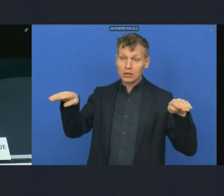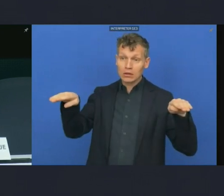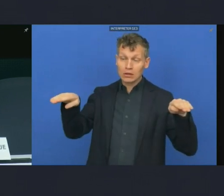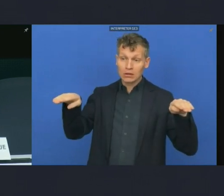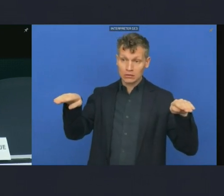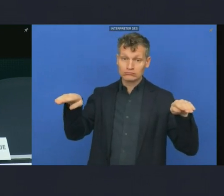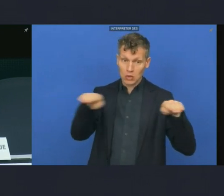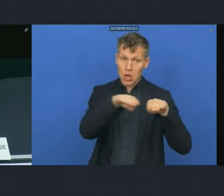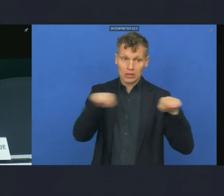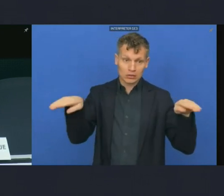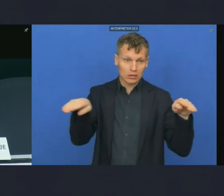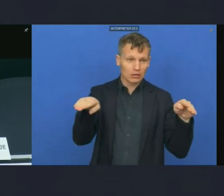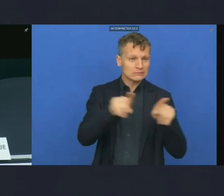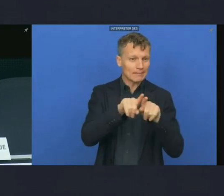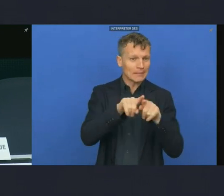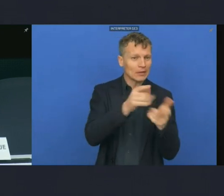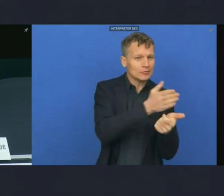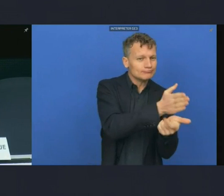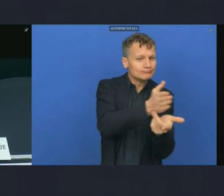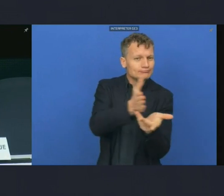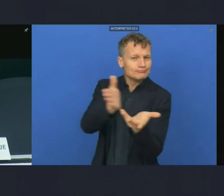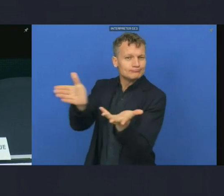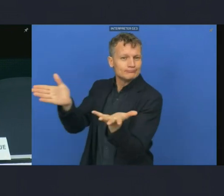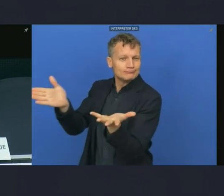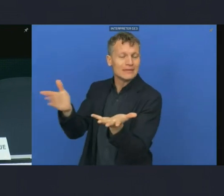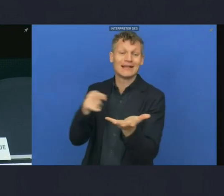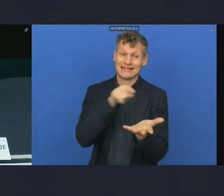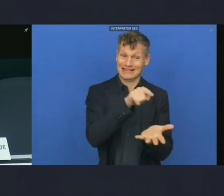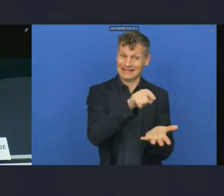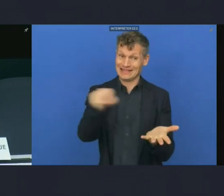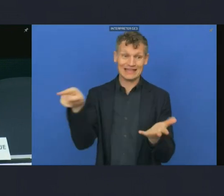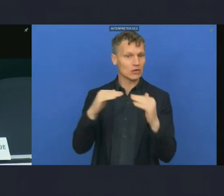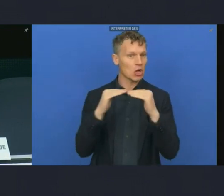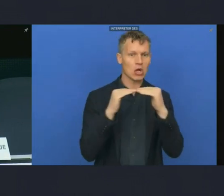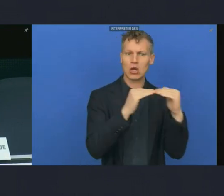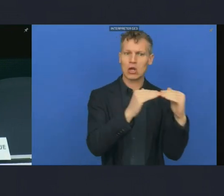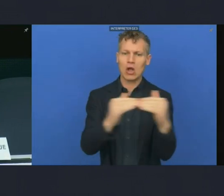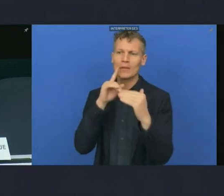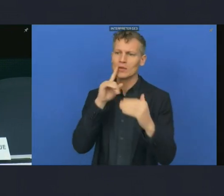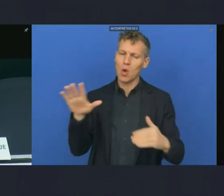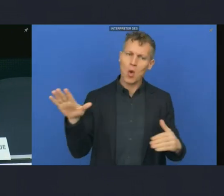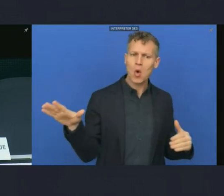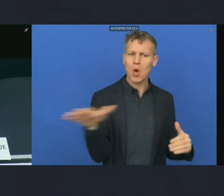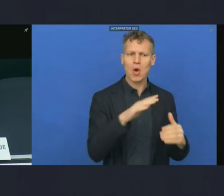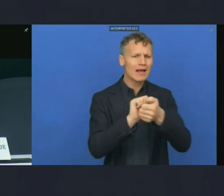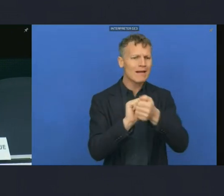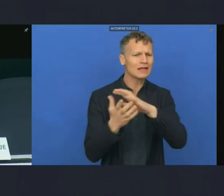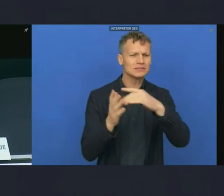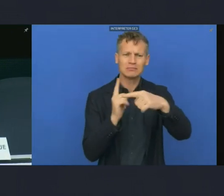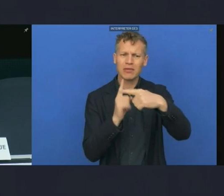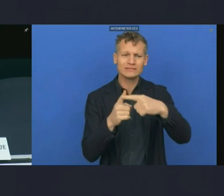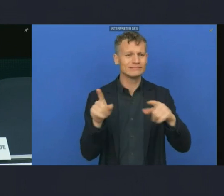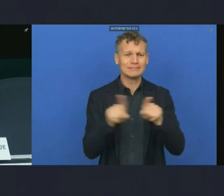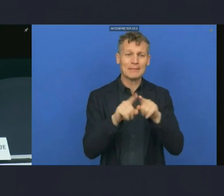there are horizontal priorities which are common to all Erasmus Plus parts, education, youth,